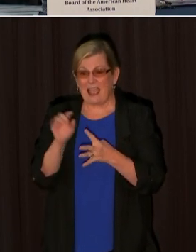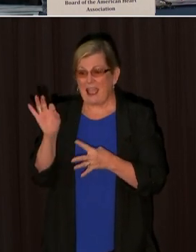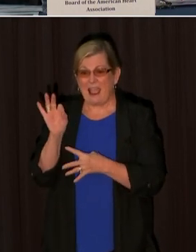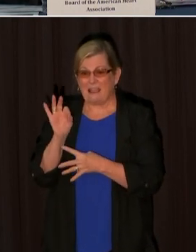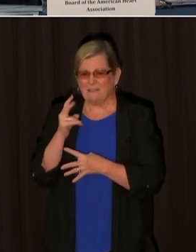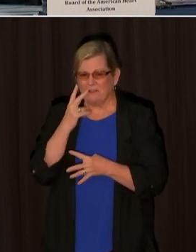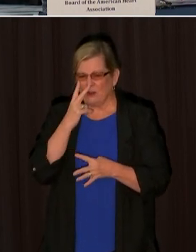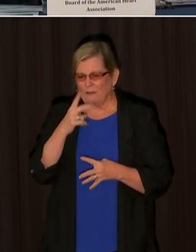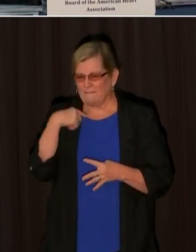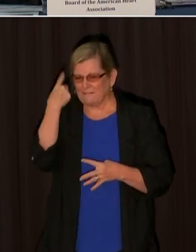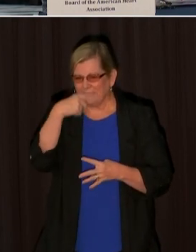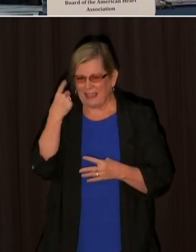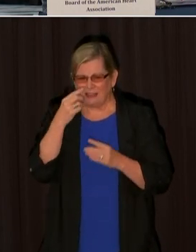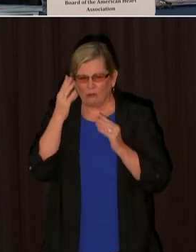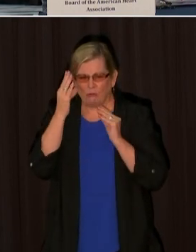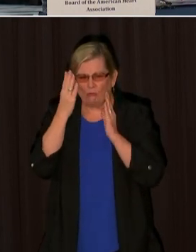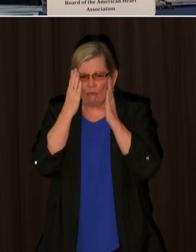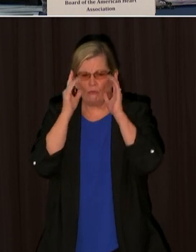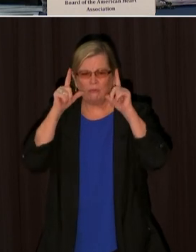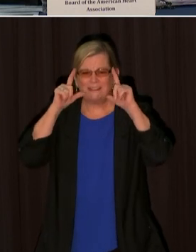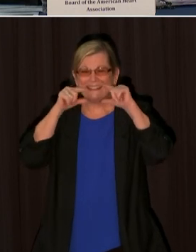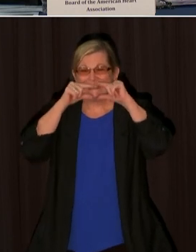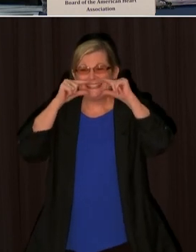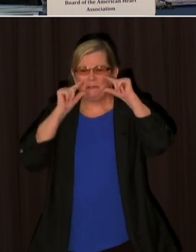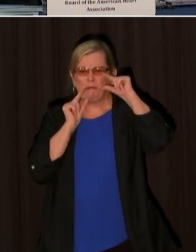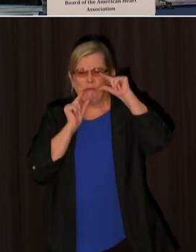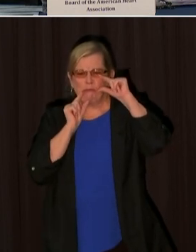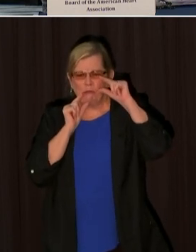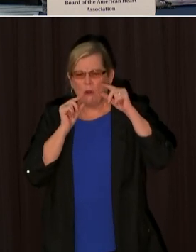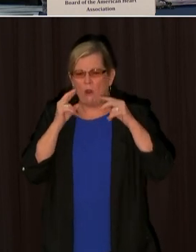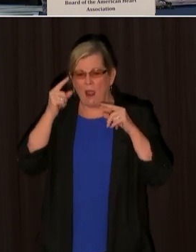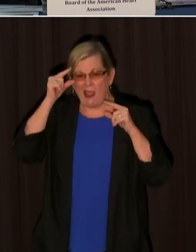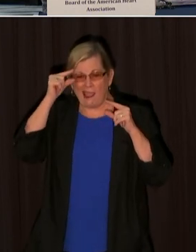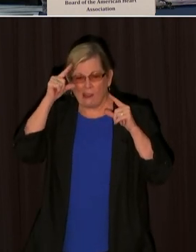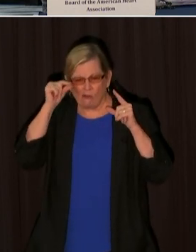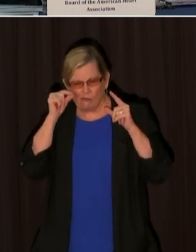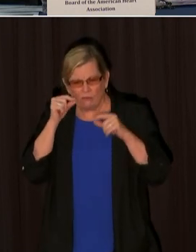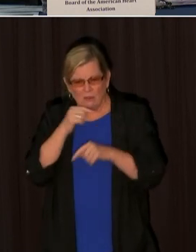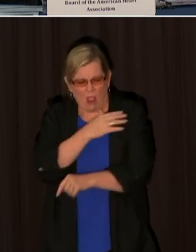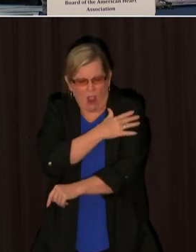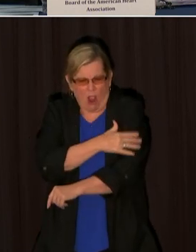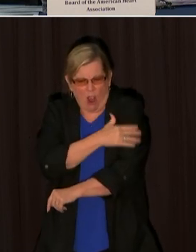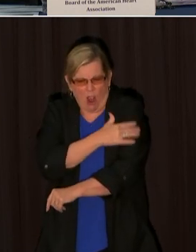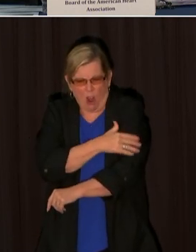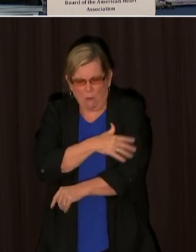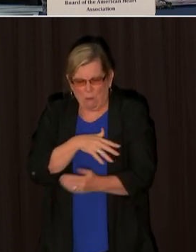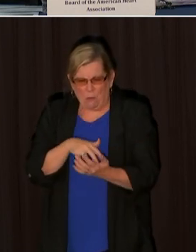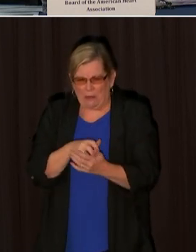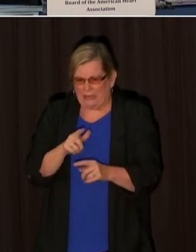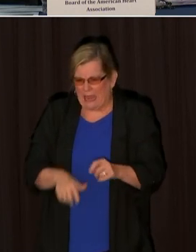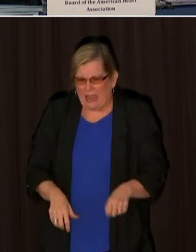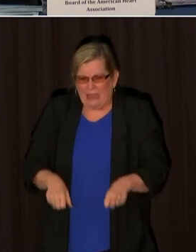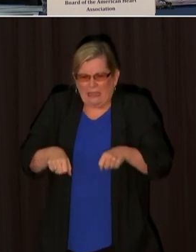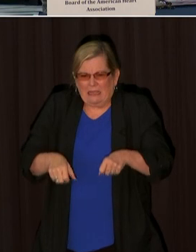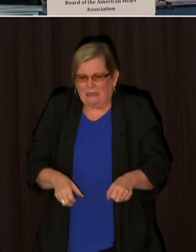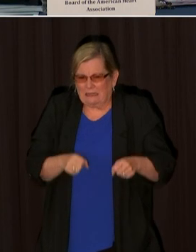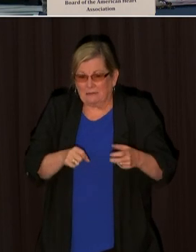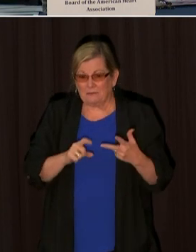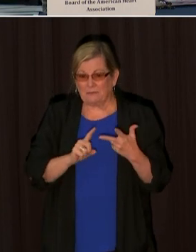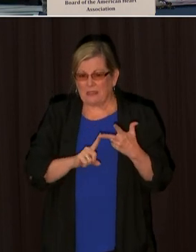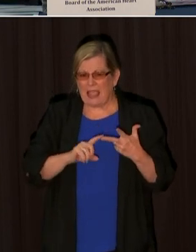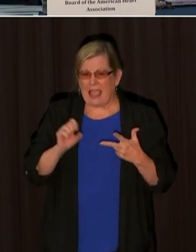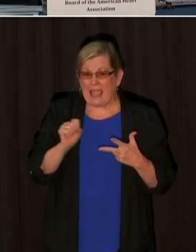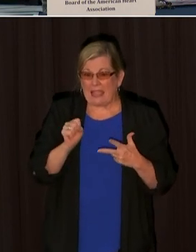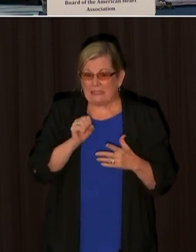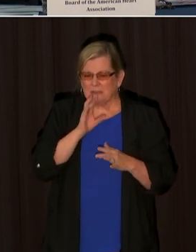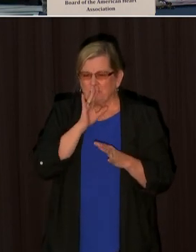drooping, A, arm weakness, S, slurred speech, and T is most important, time. I can't tell you how many people